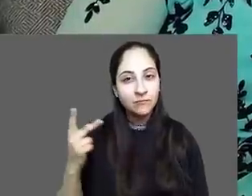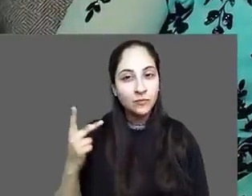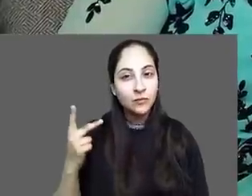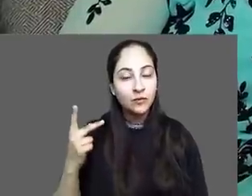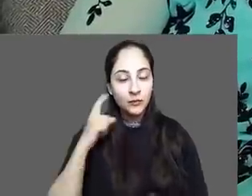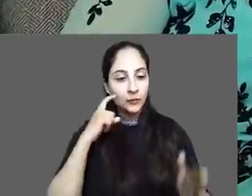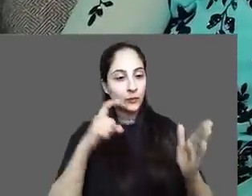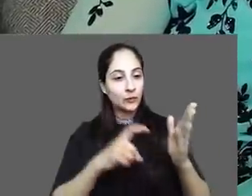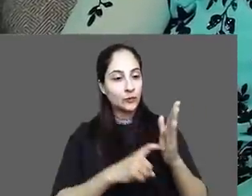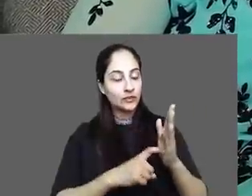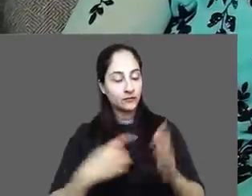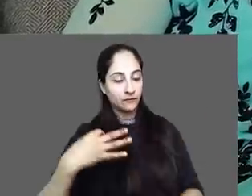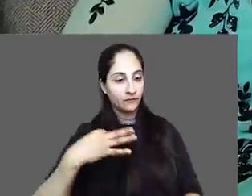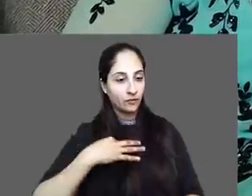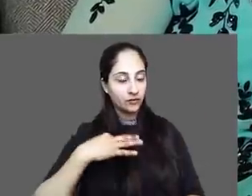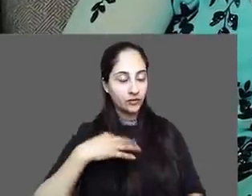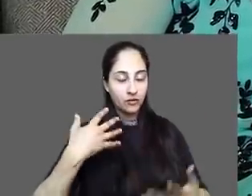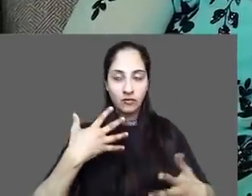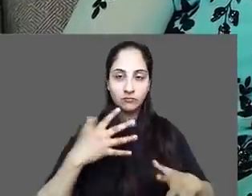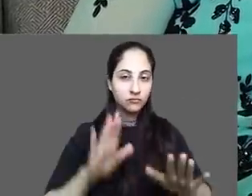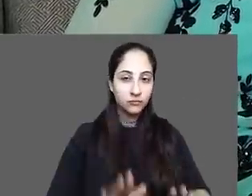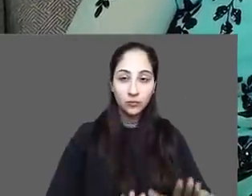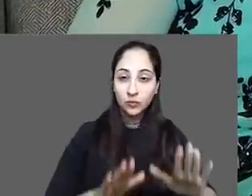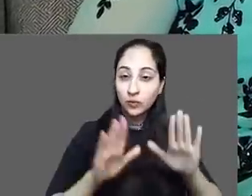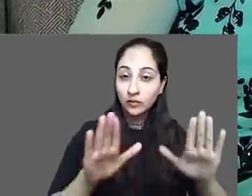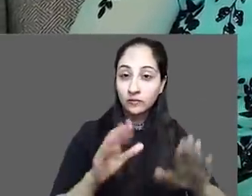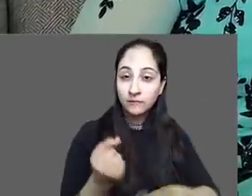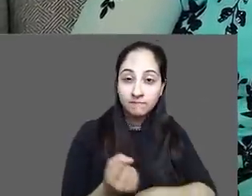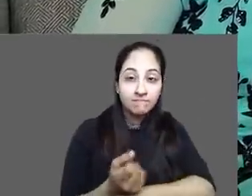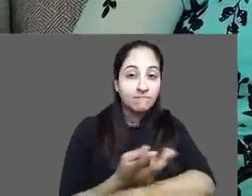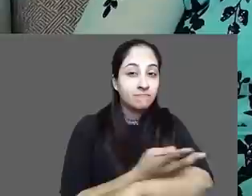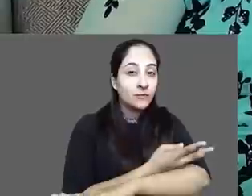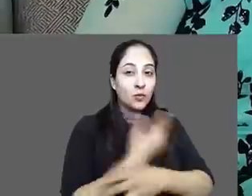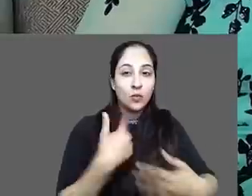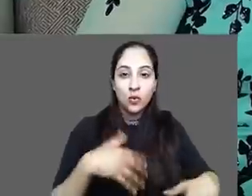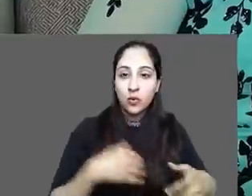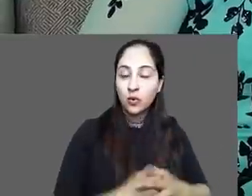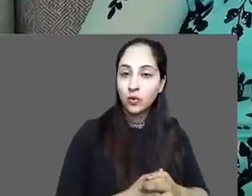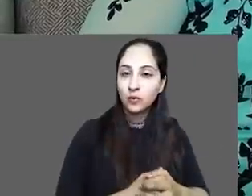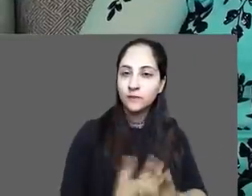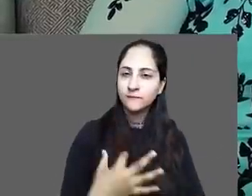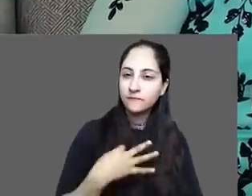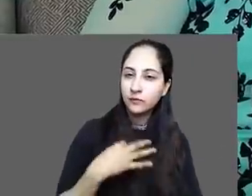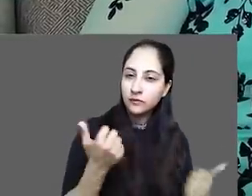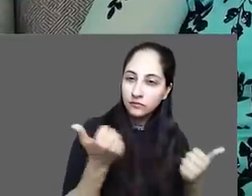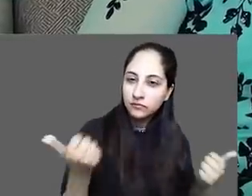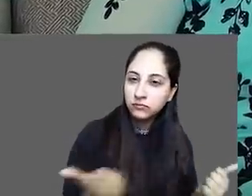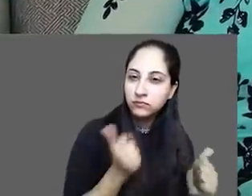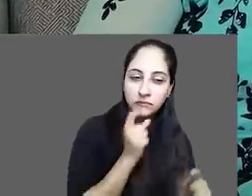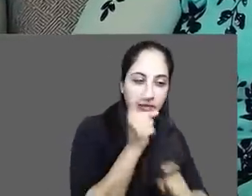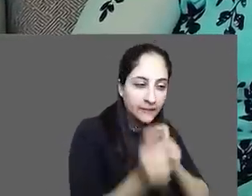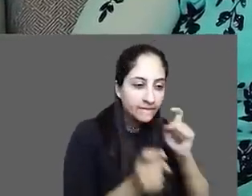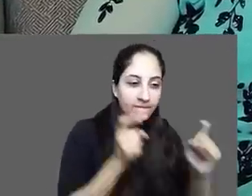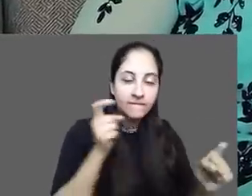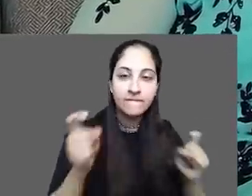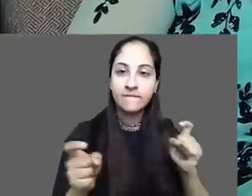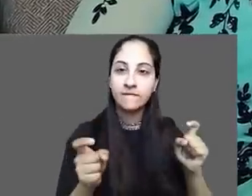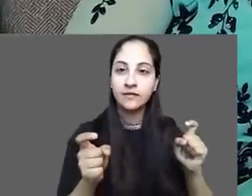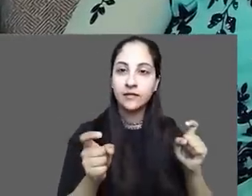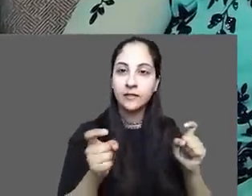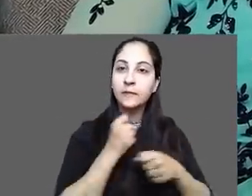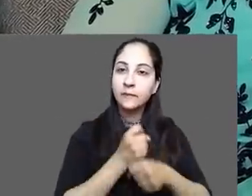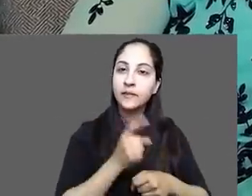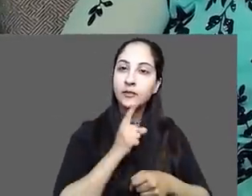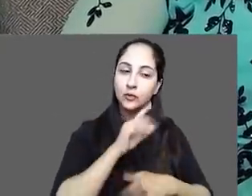the pandemic has been the work of our volunteers. They have been a real pillar for our Jamaat and a true example of the